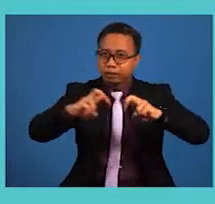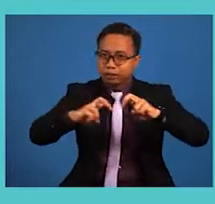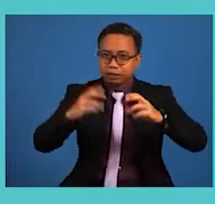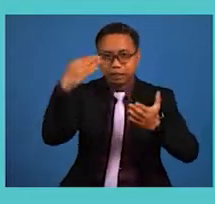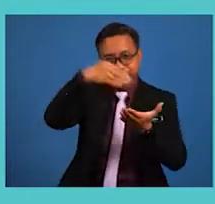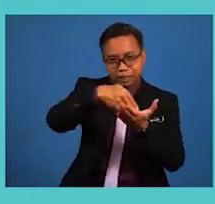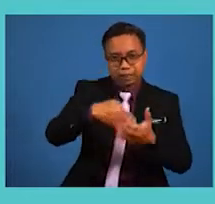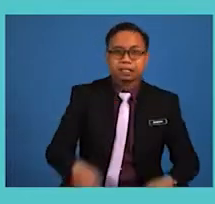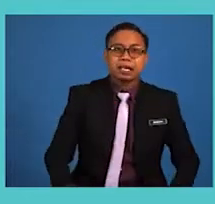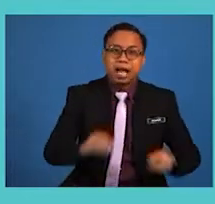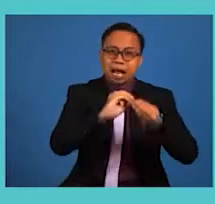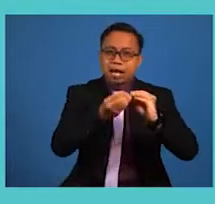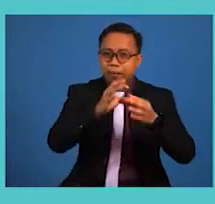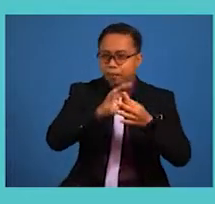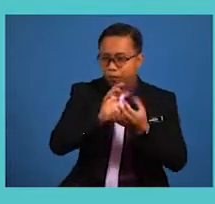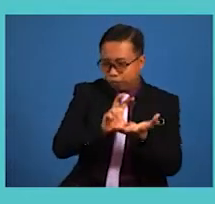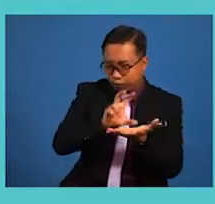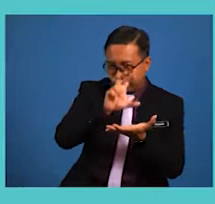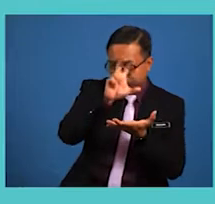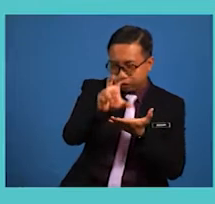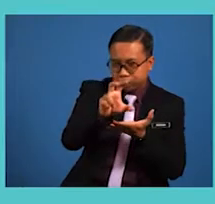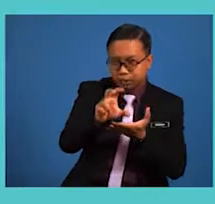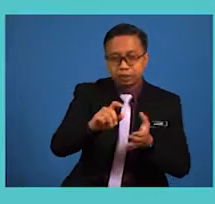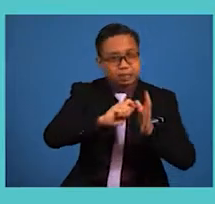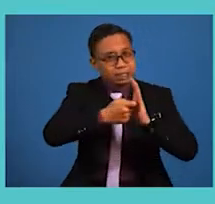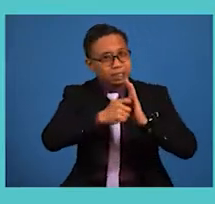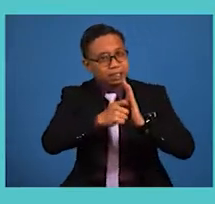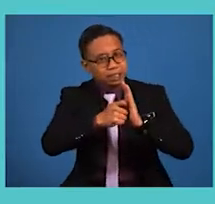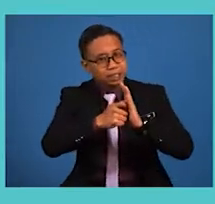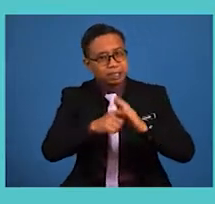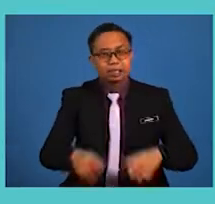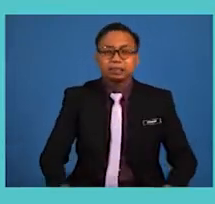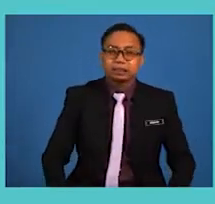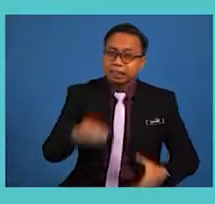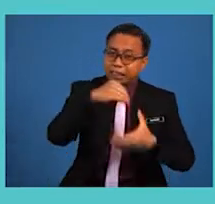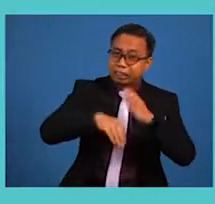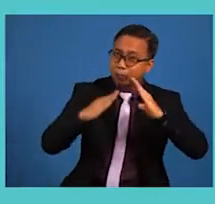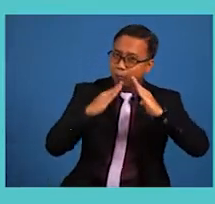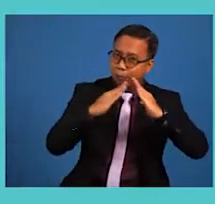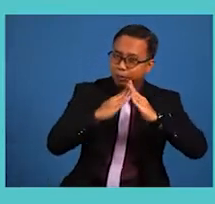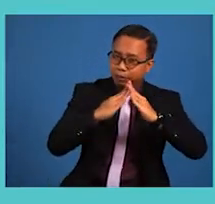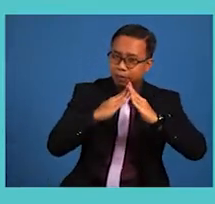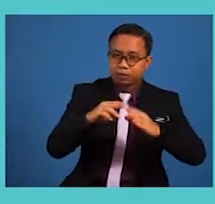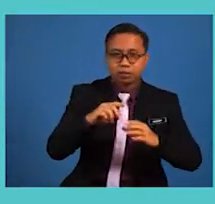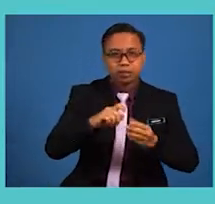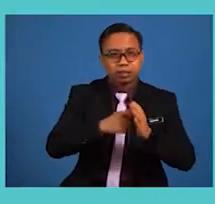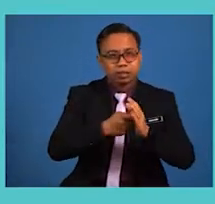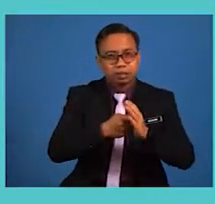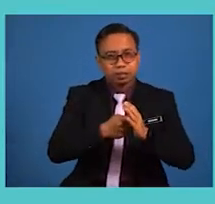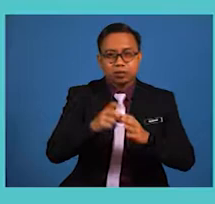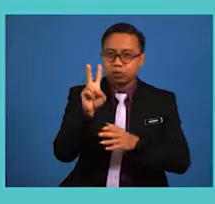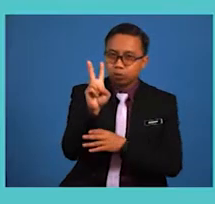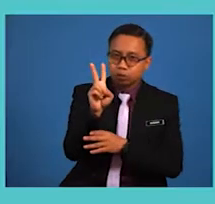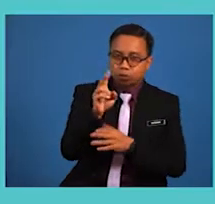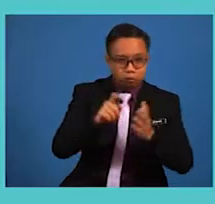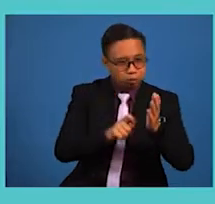The number of investors, this is key feature 1. In properties, this is key feature 2.